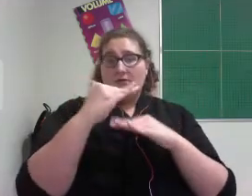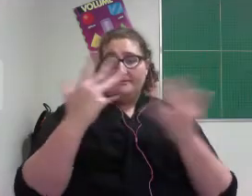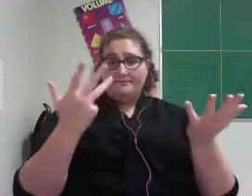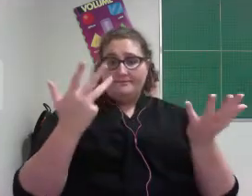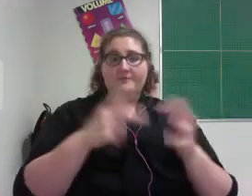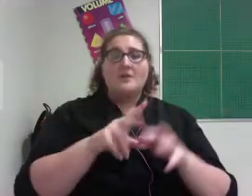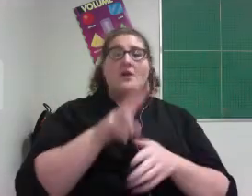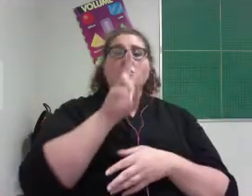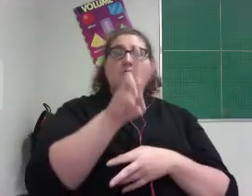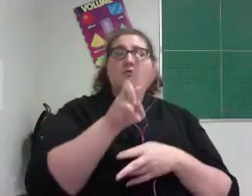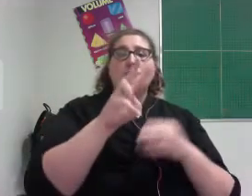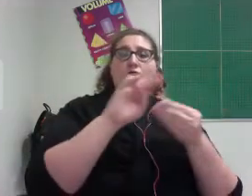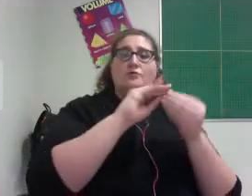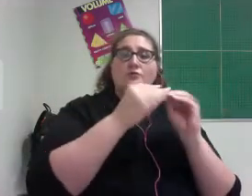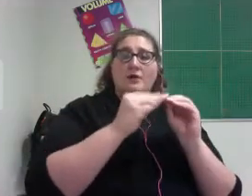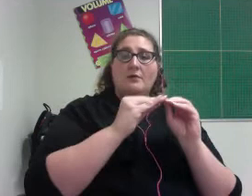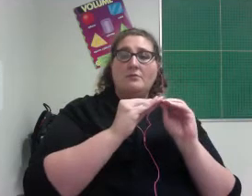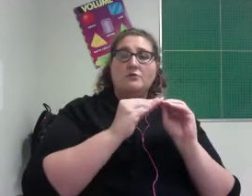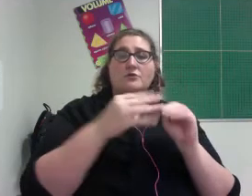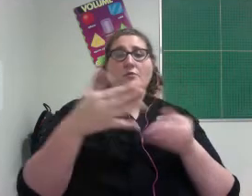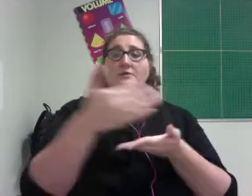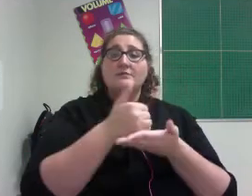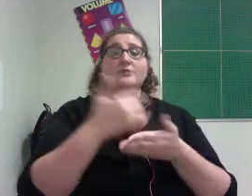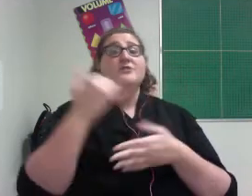So we're looking at